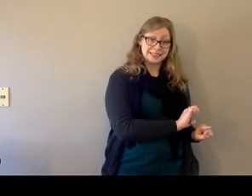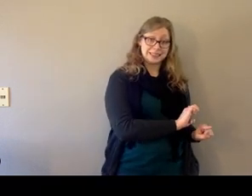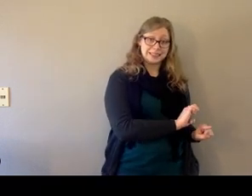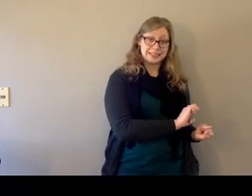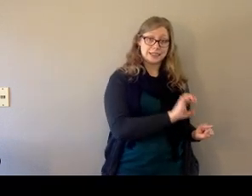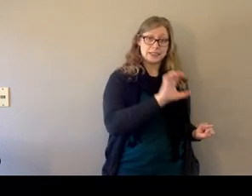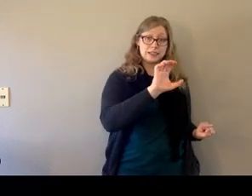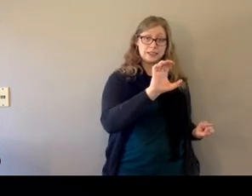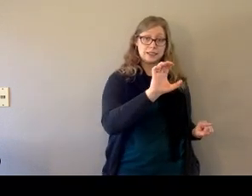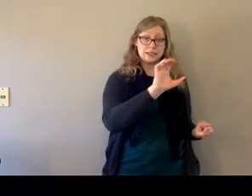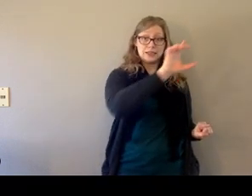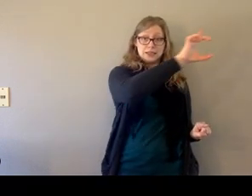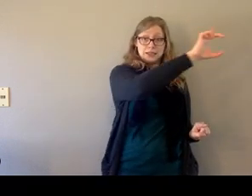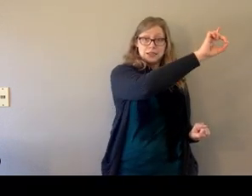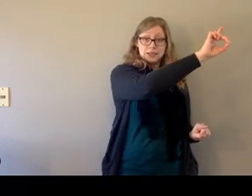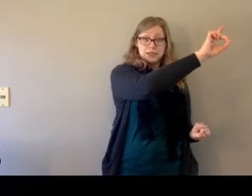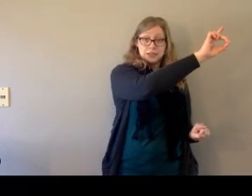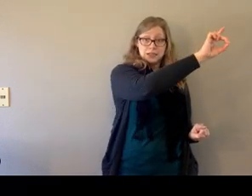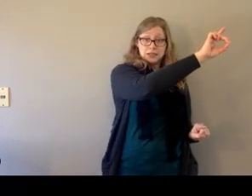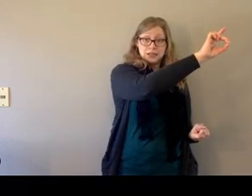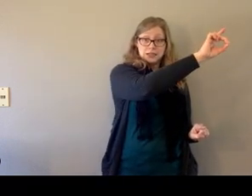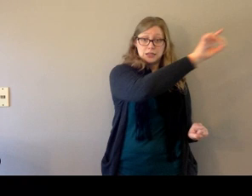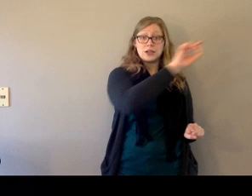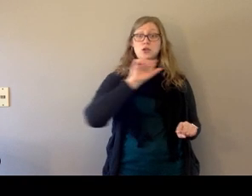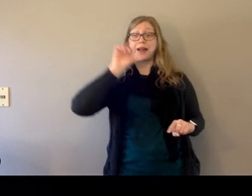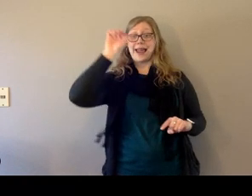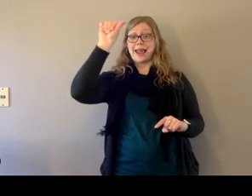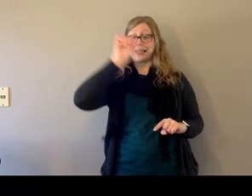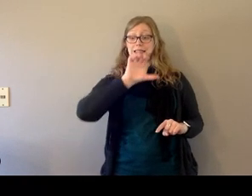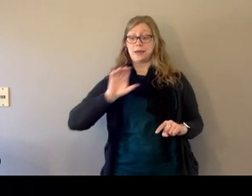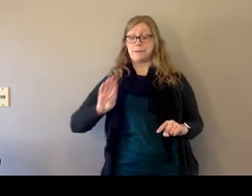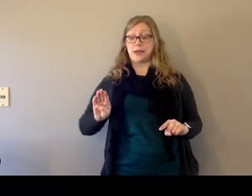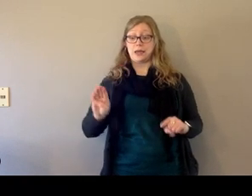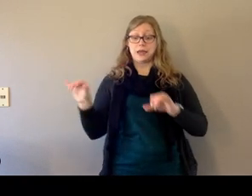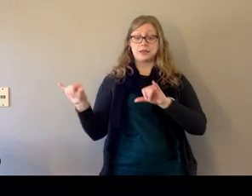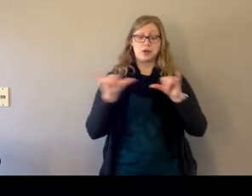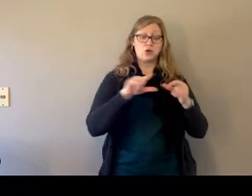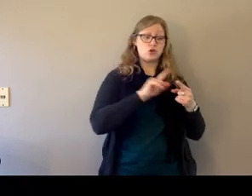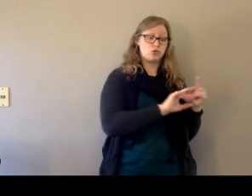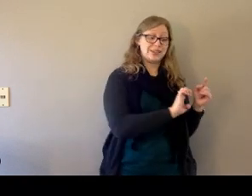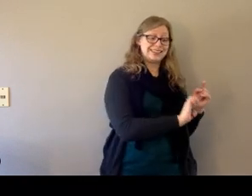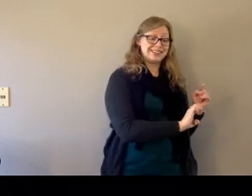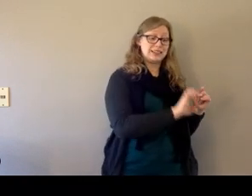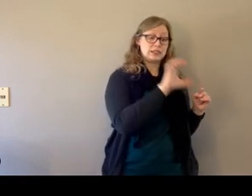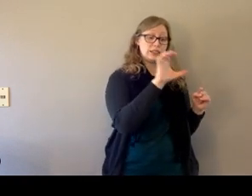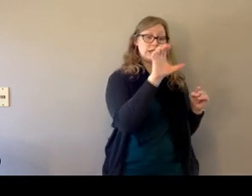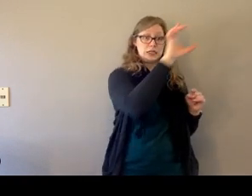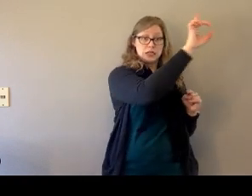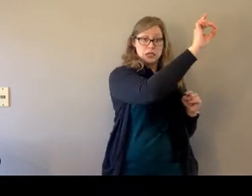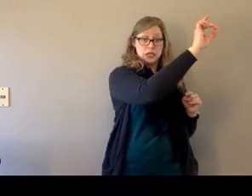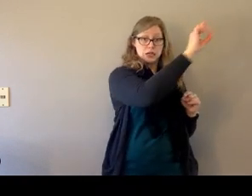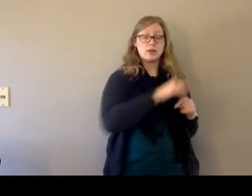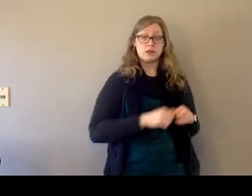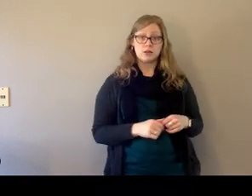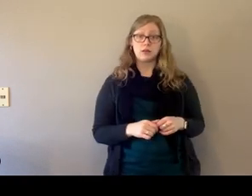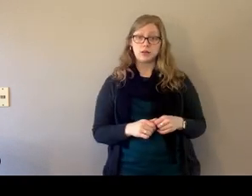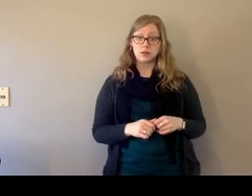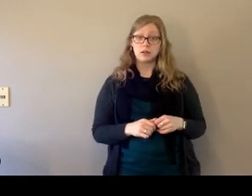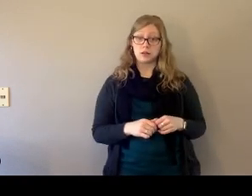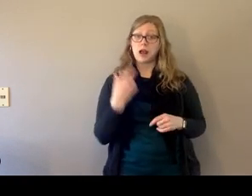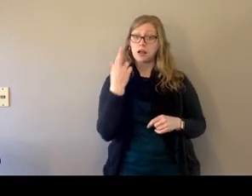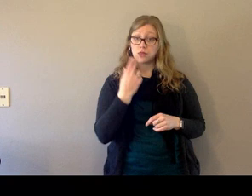okay? So triangle ACB is congruent to triangle ECD, and the reason